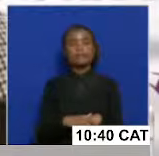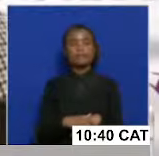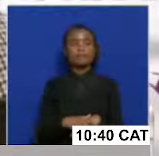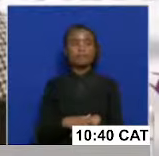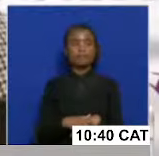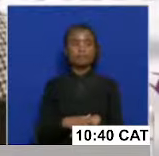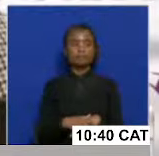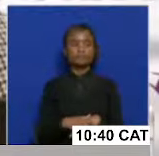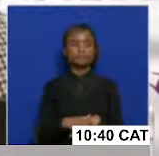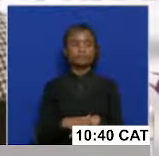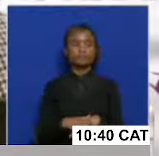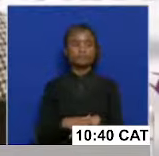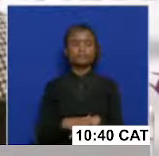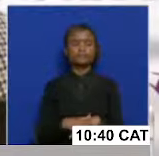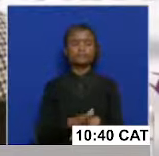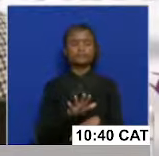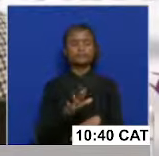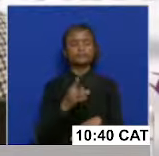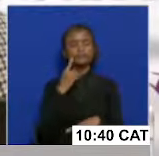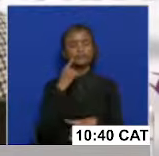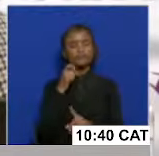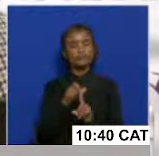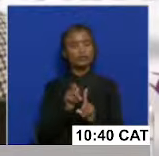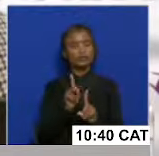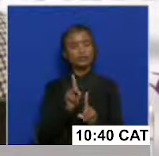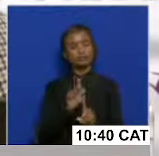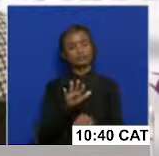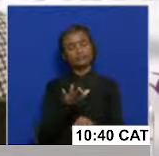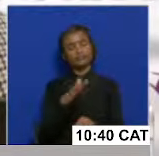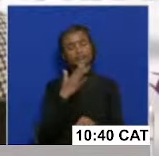Witness K, please continue to your paragraph